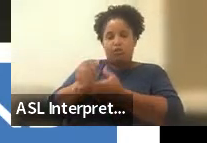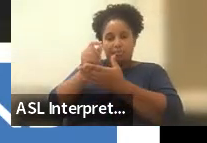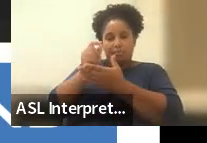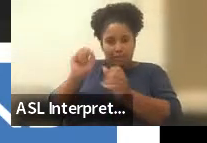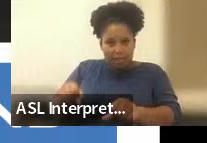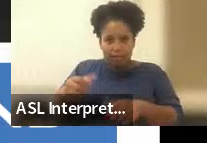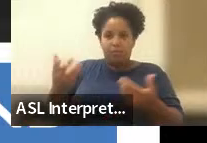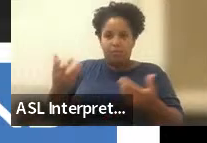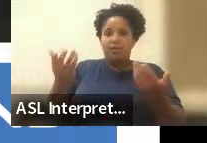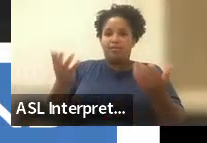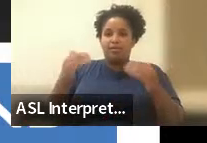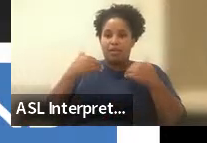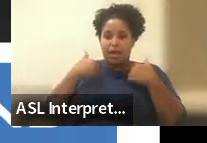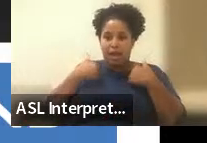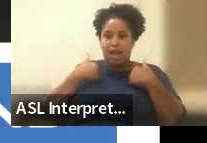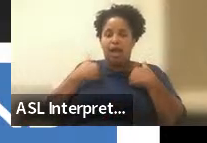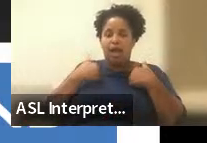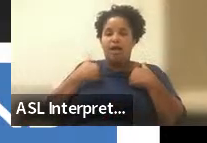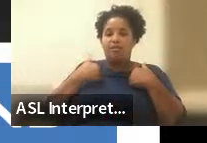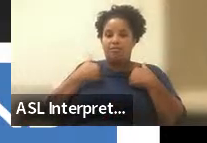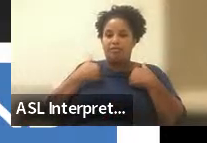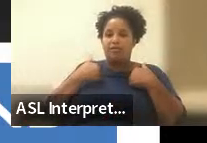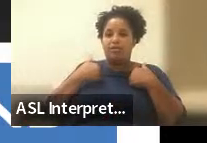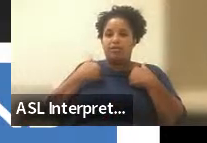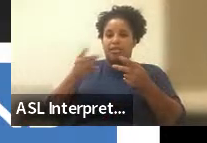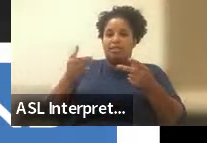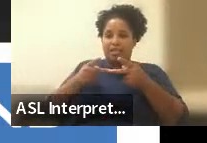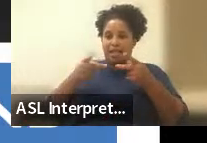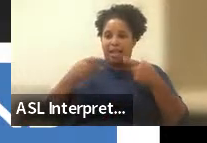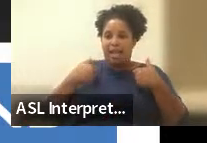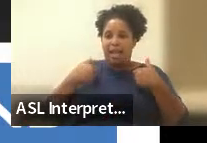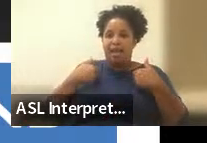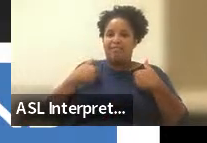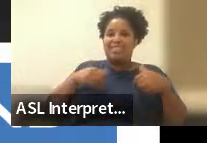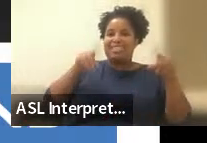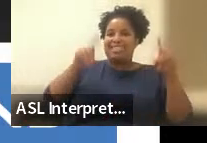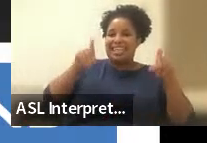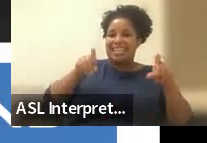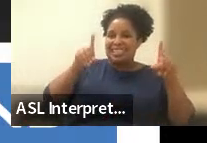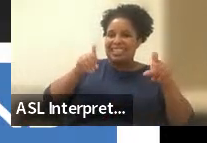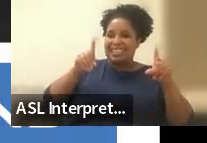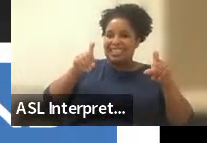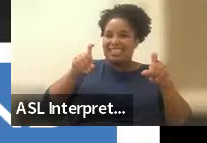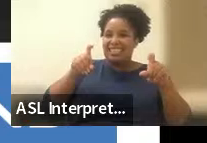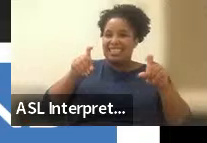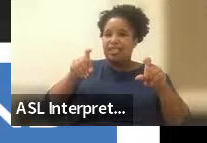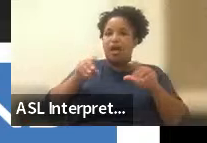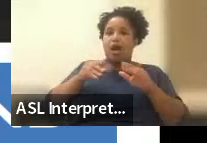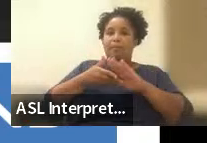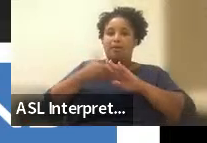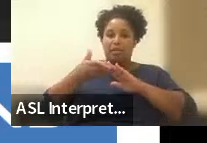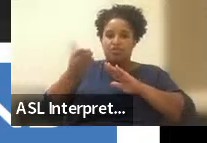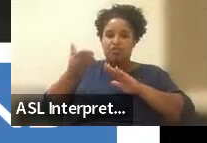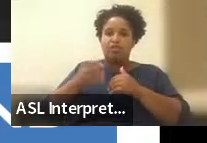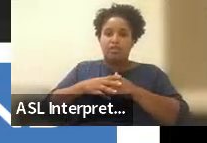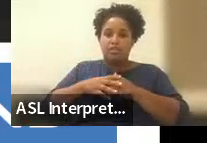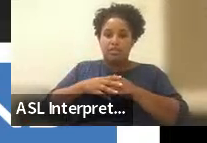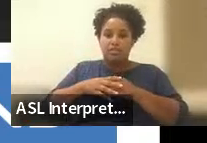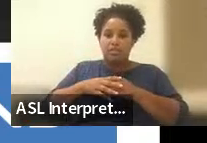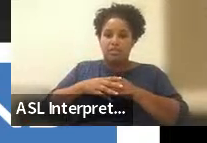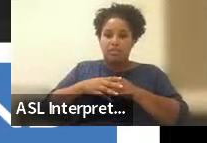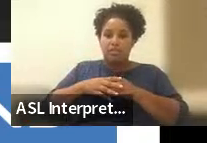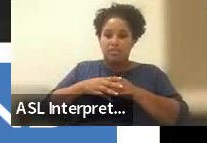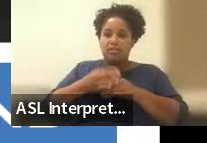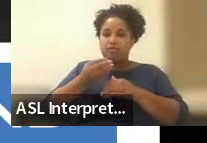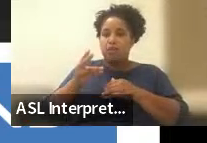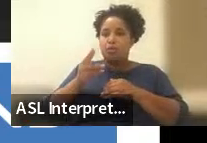have all of our OptumServe sites have test to treat operations. So when you go on the website, this is the picture you see there is just a